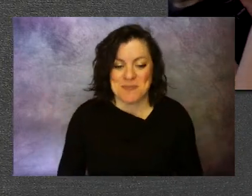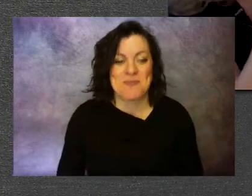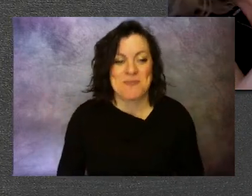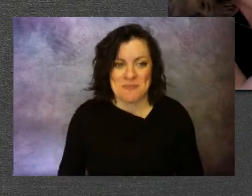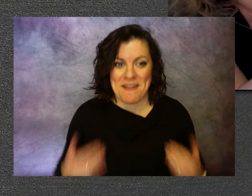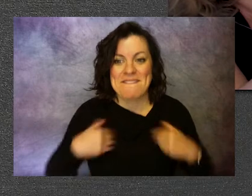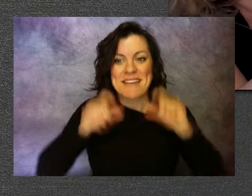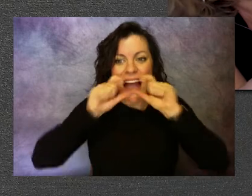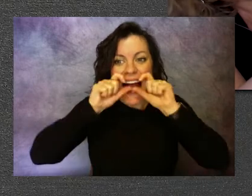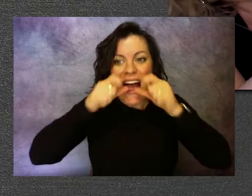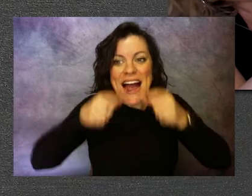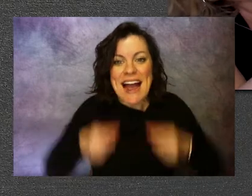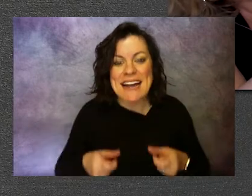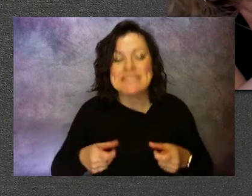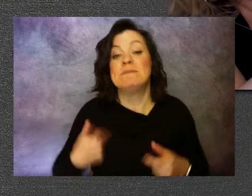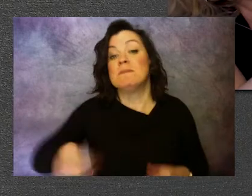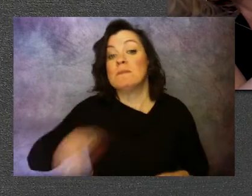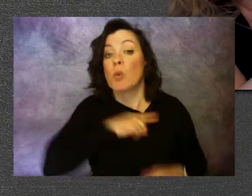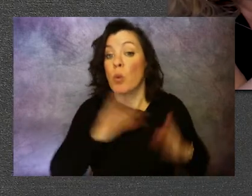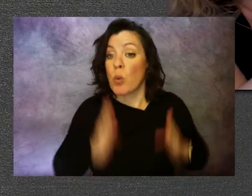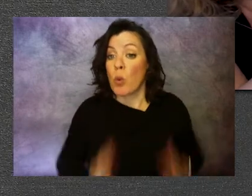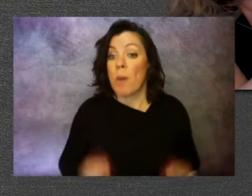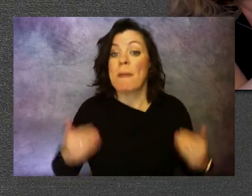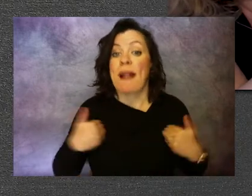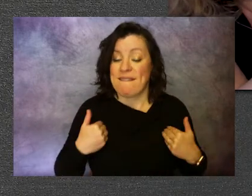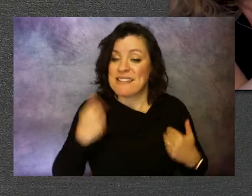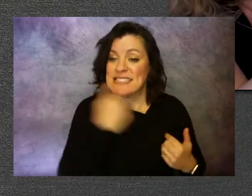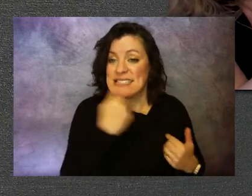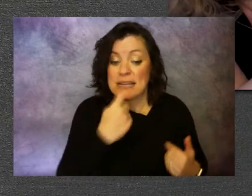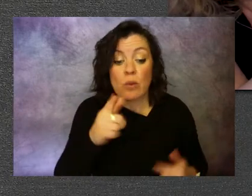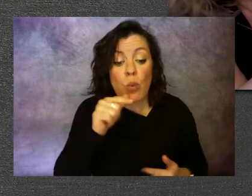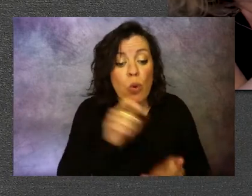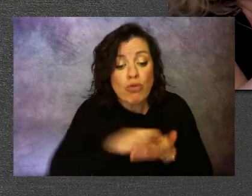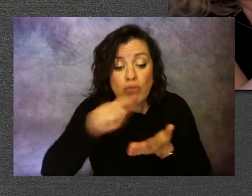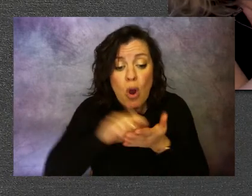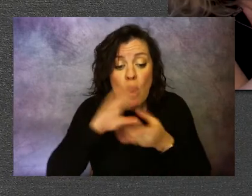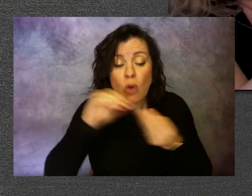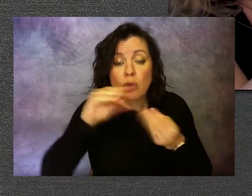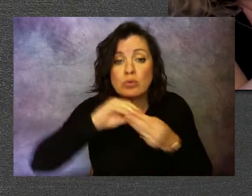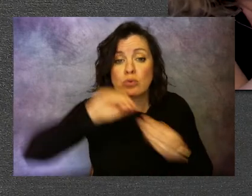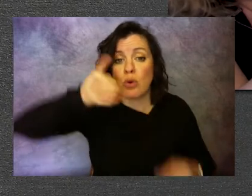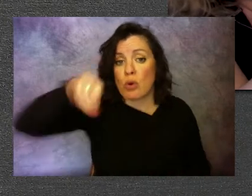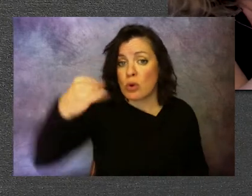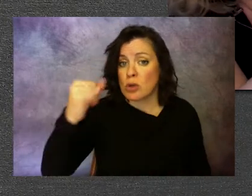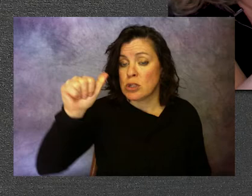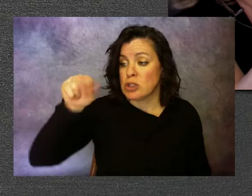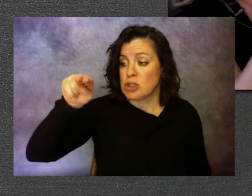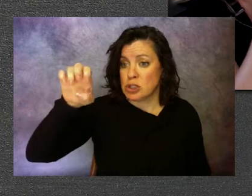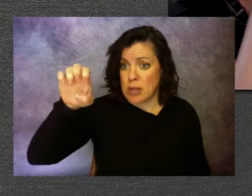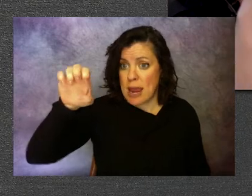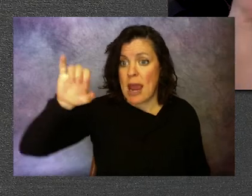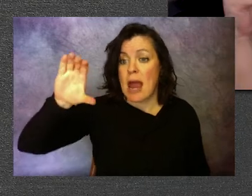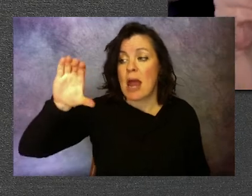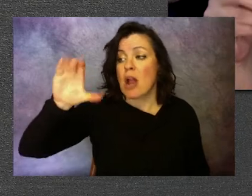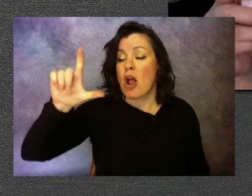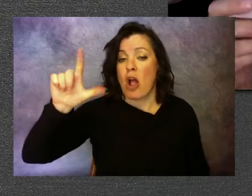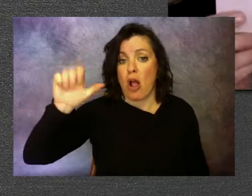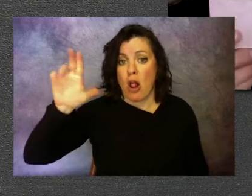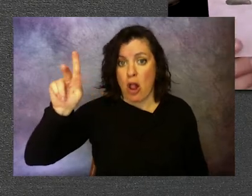Tooth Trouble. Written by Jane Clark. Illustrated by Cecilia